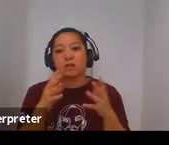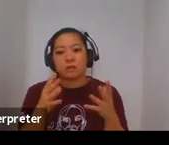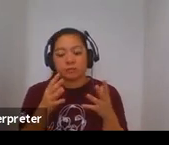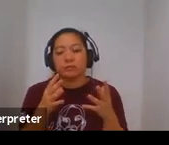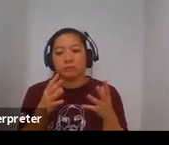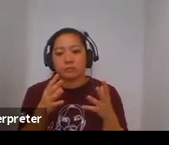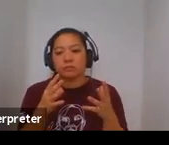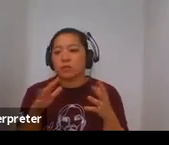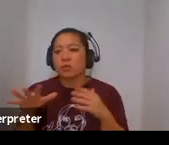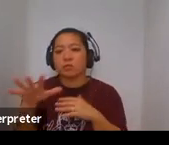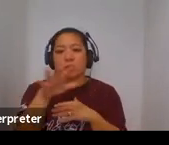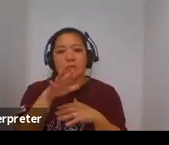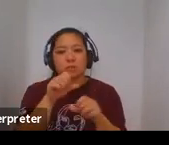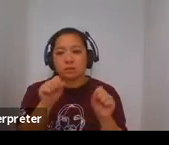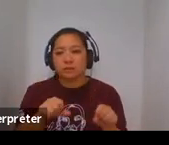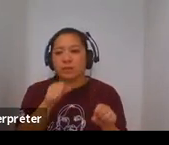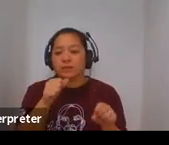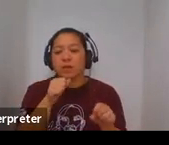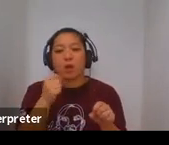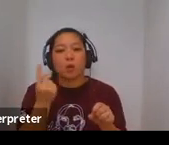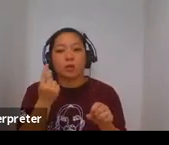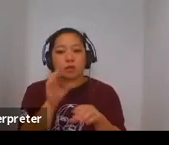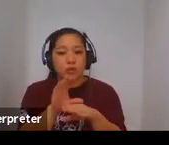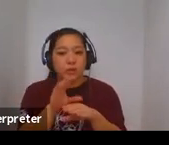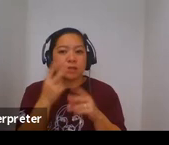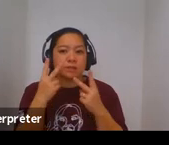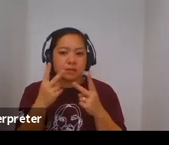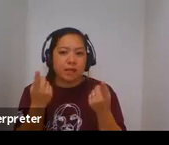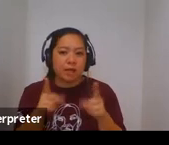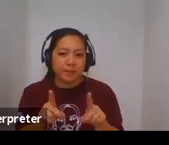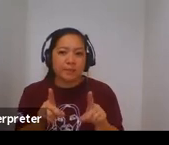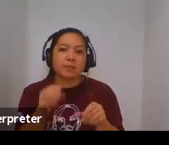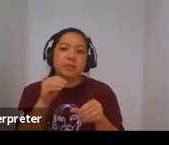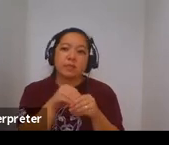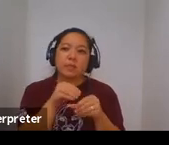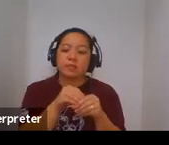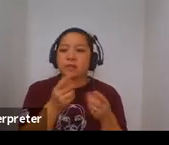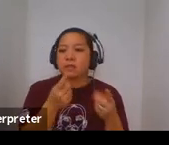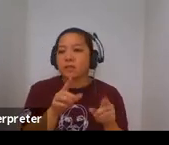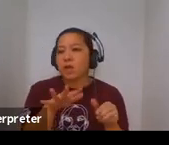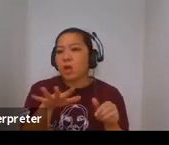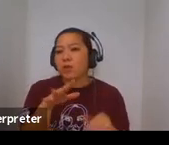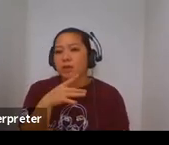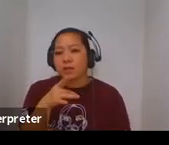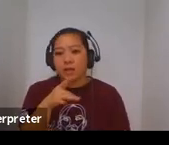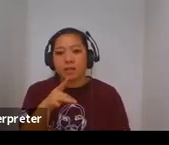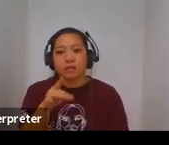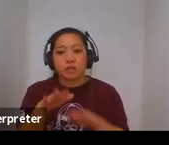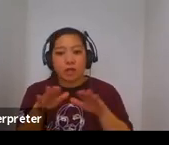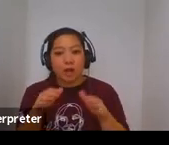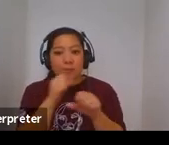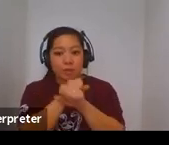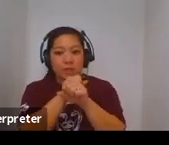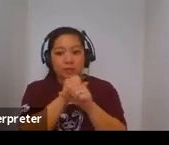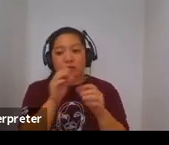trend across systems. It's not just the church. I see it also in areas like child protective